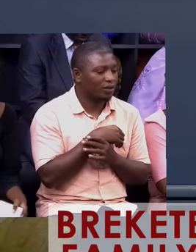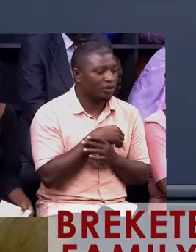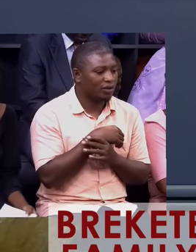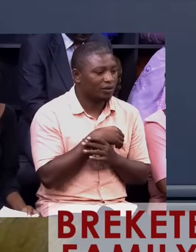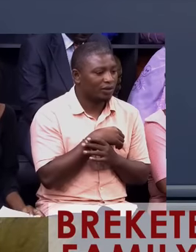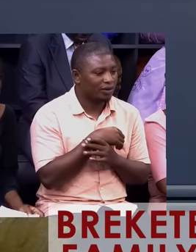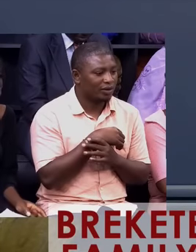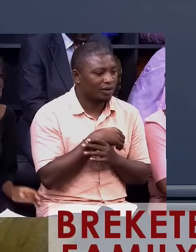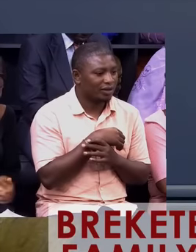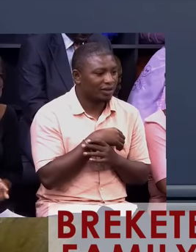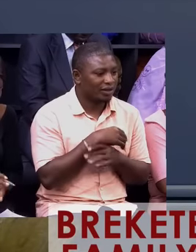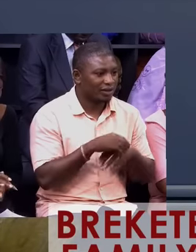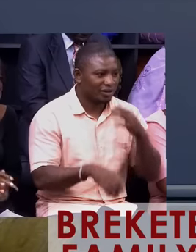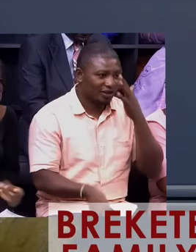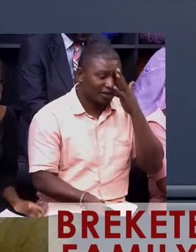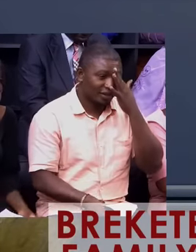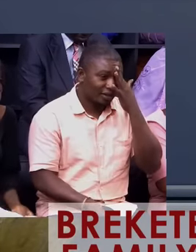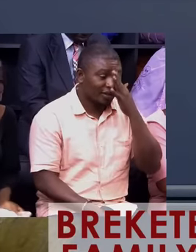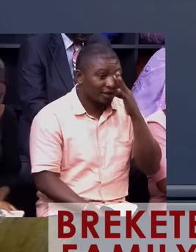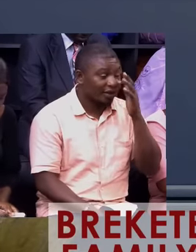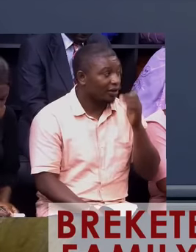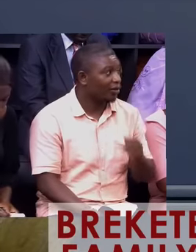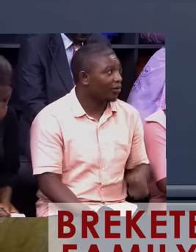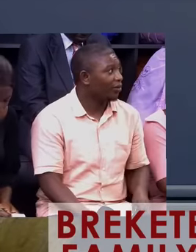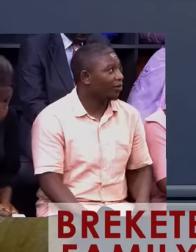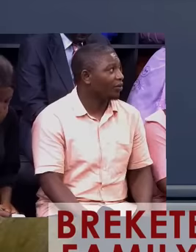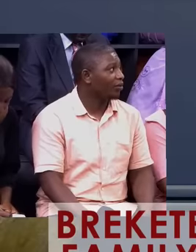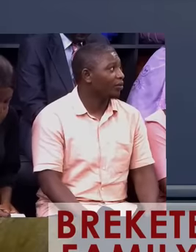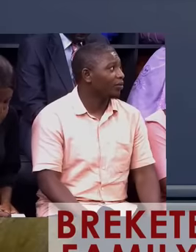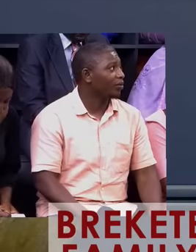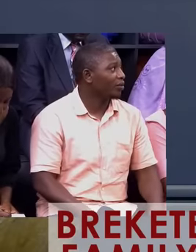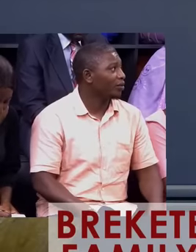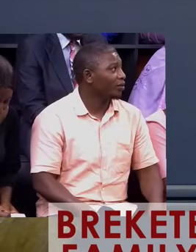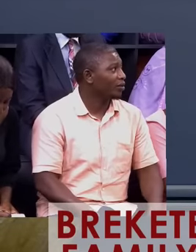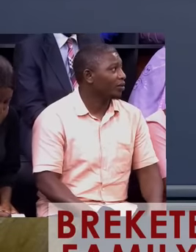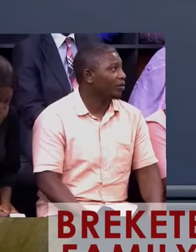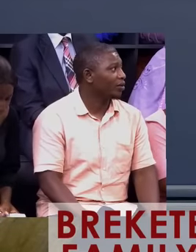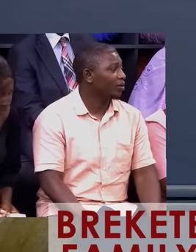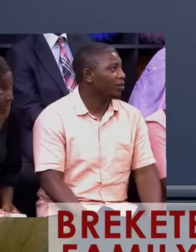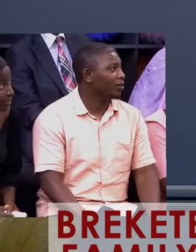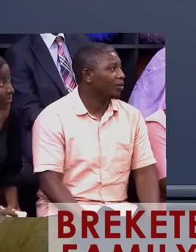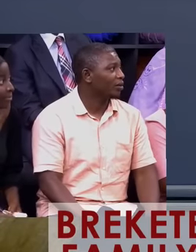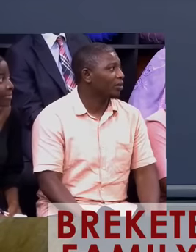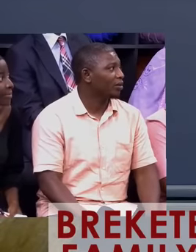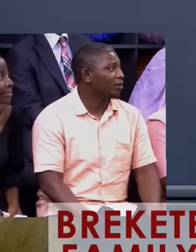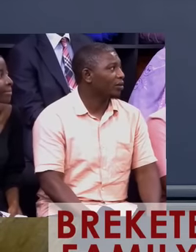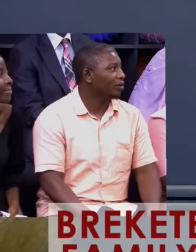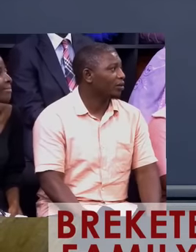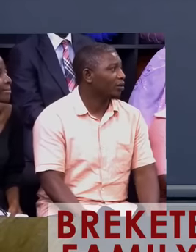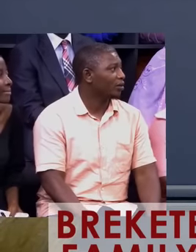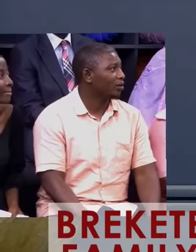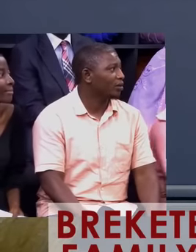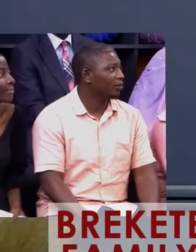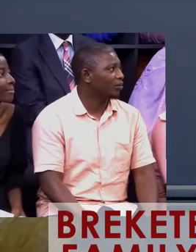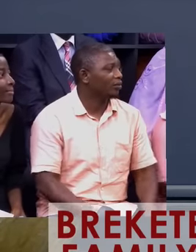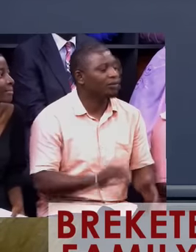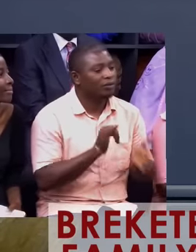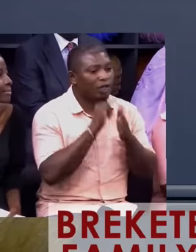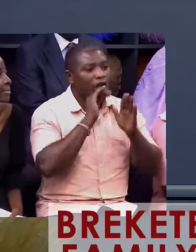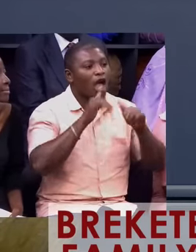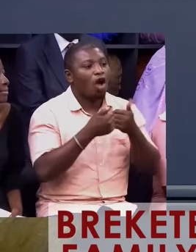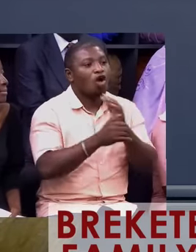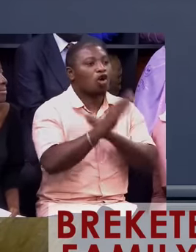down down this is reunion how God they sending angels to